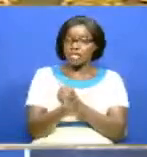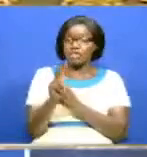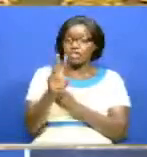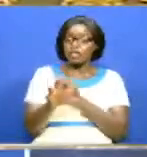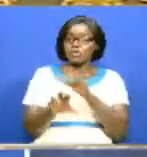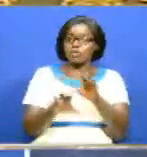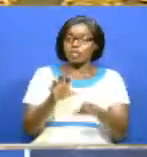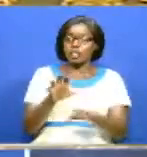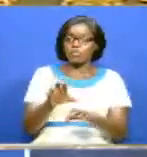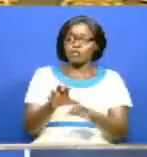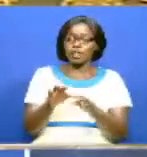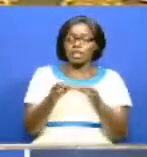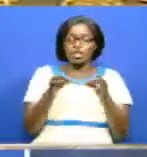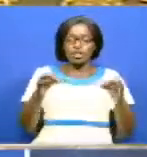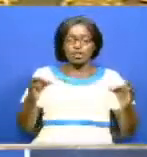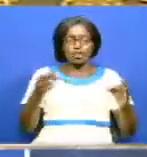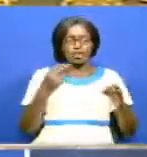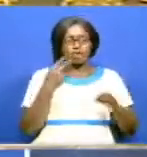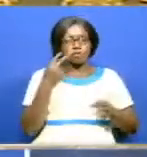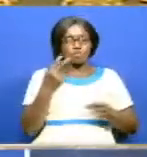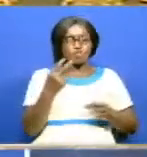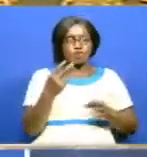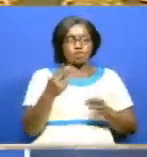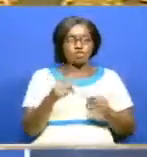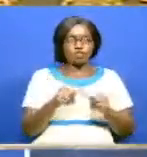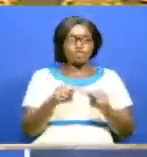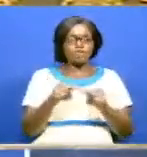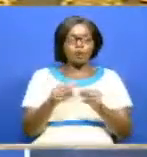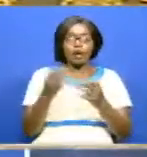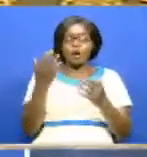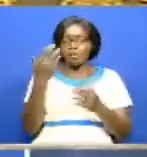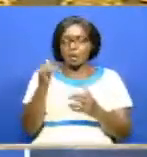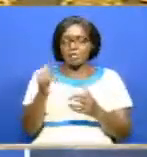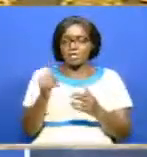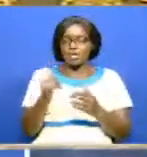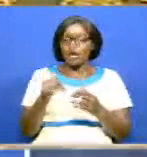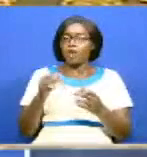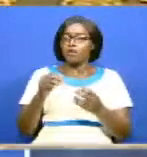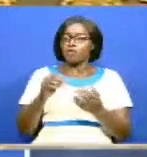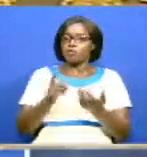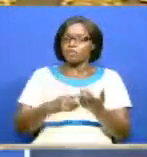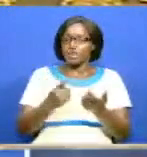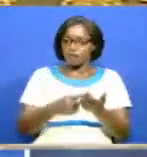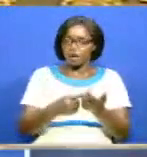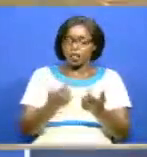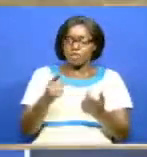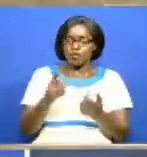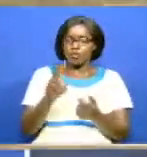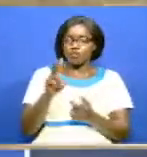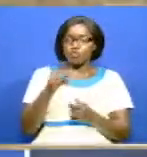that the long-term vision is to sustain viable populations of the two carnivores.